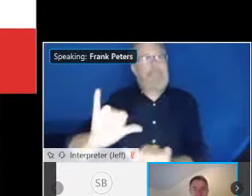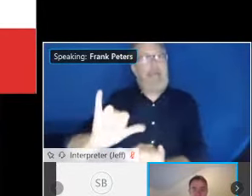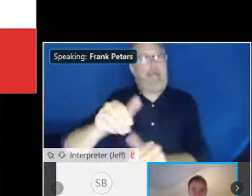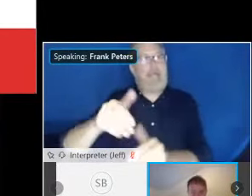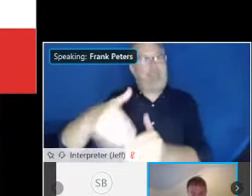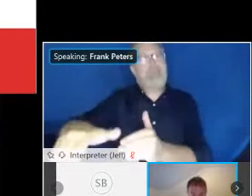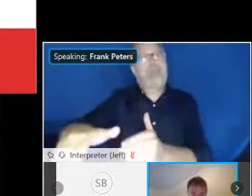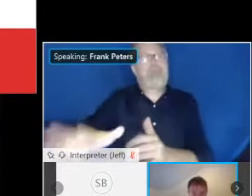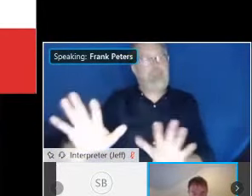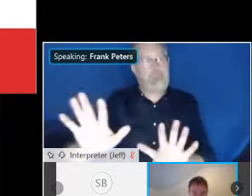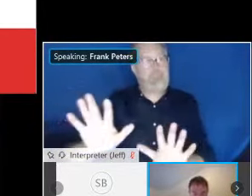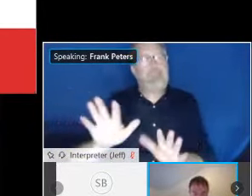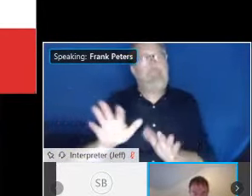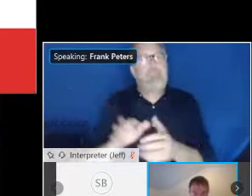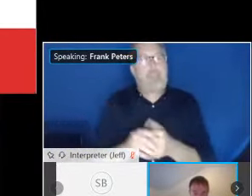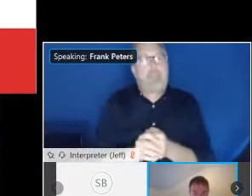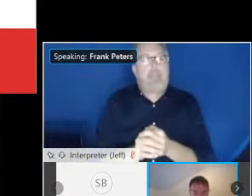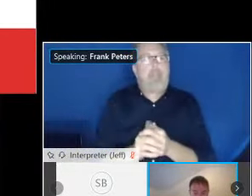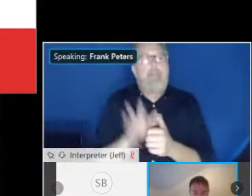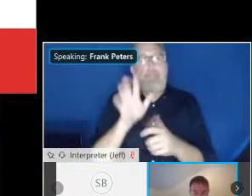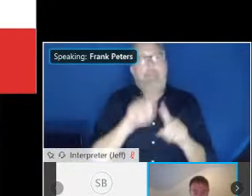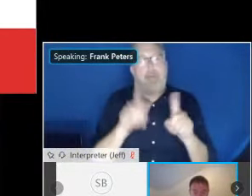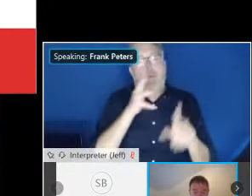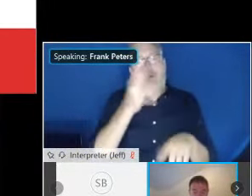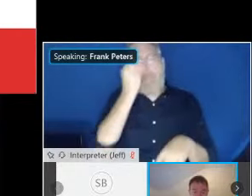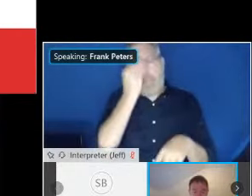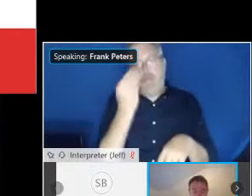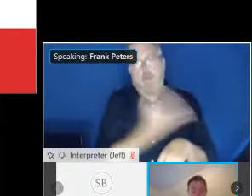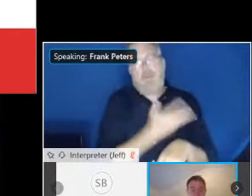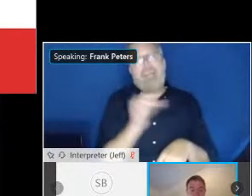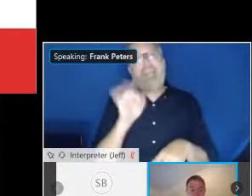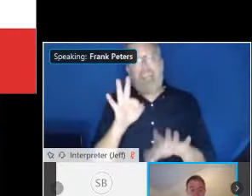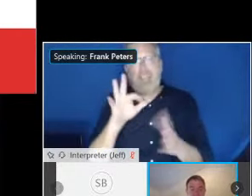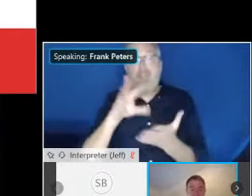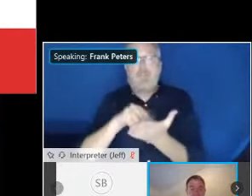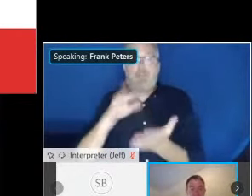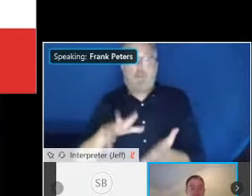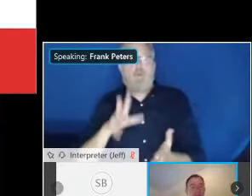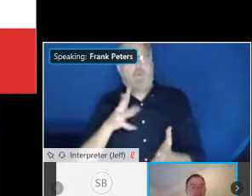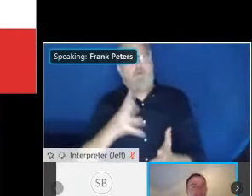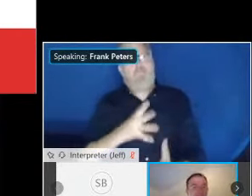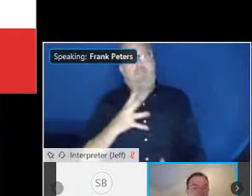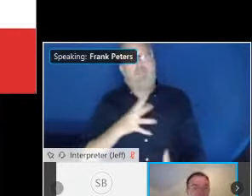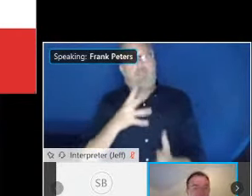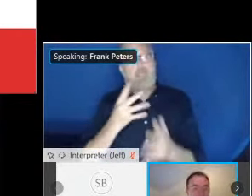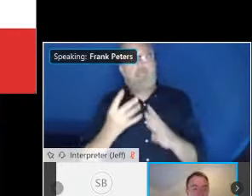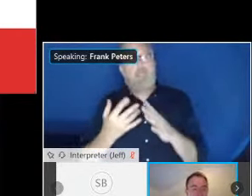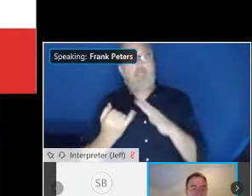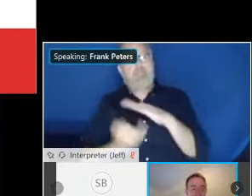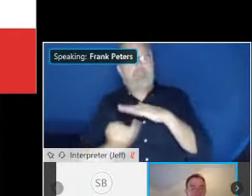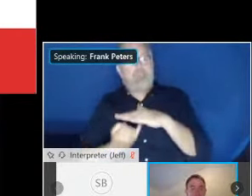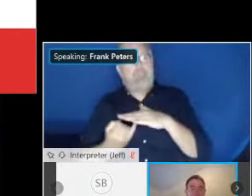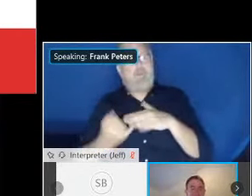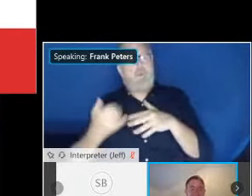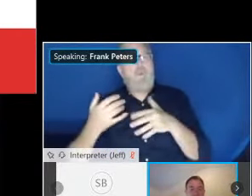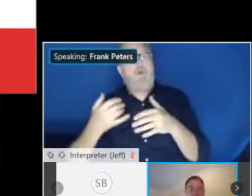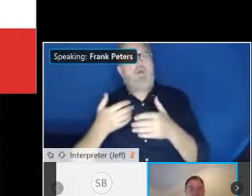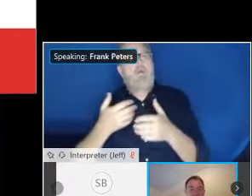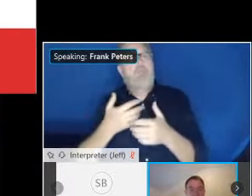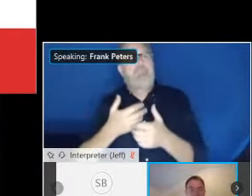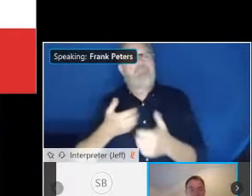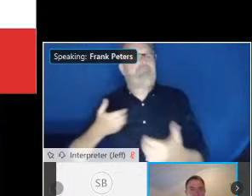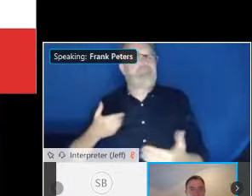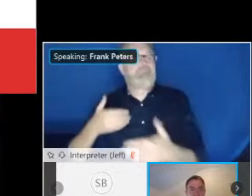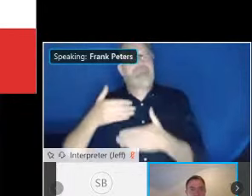Well, you will get notified if the student has to officially quarantine isolate. A few words on the seating charts.